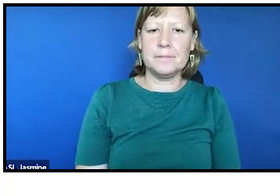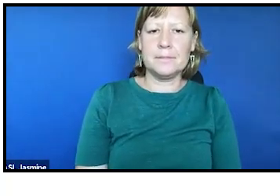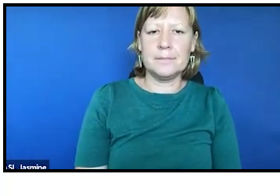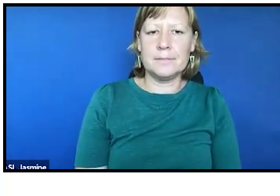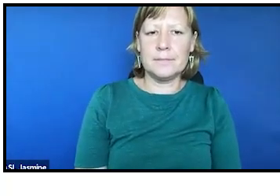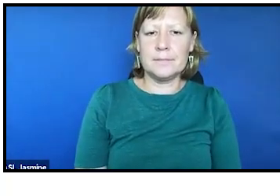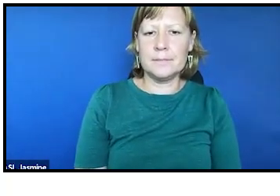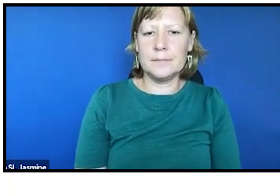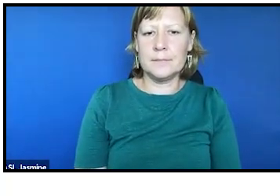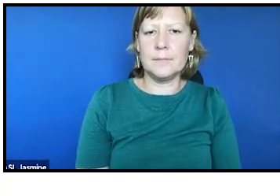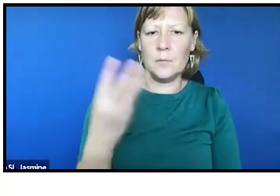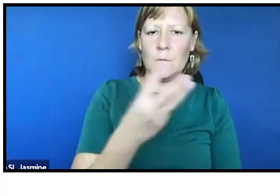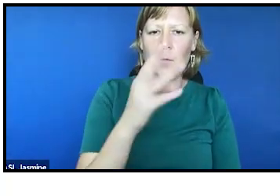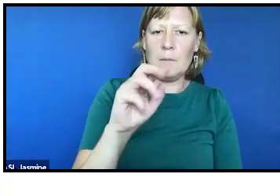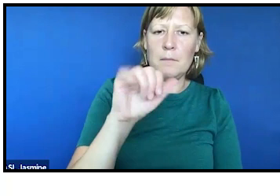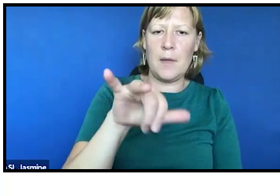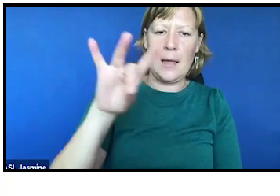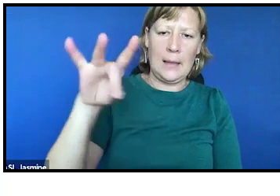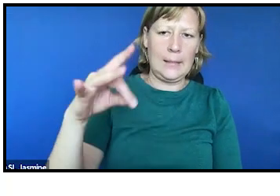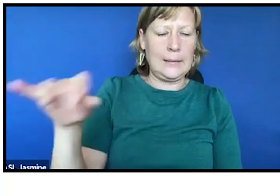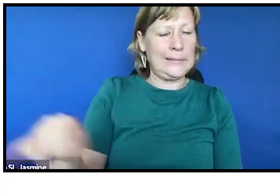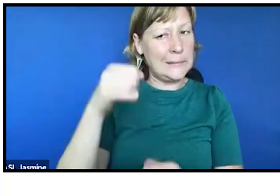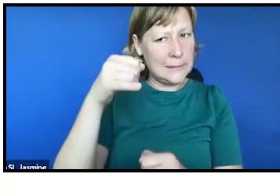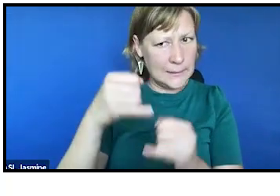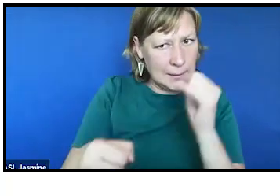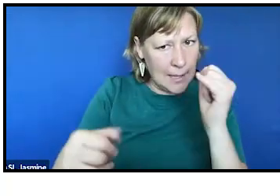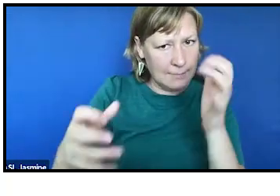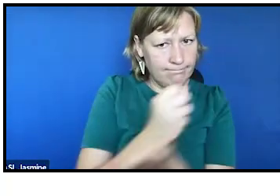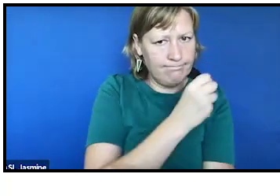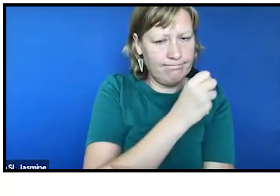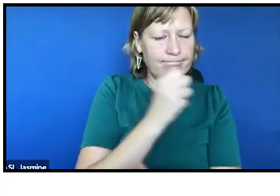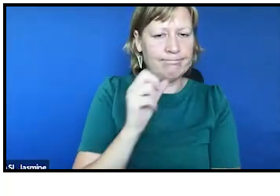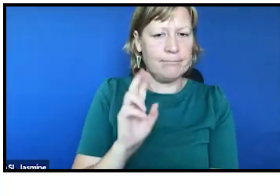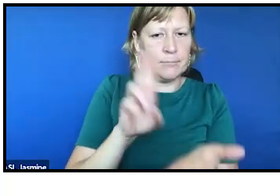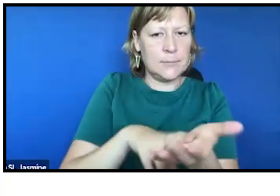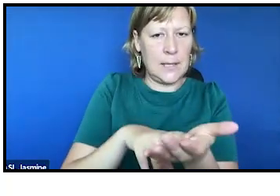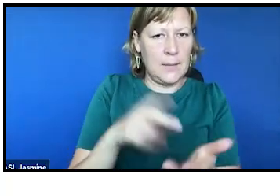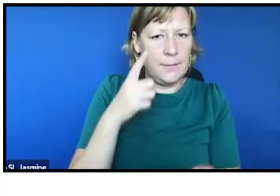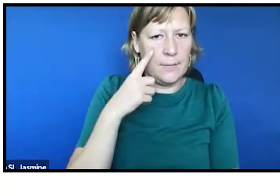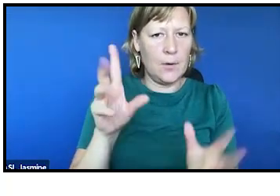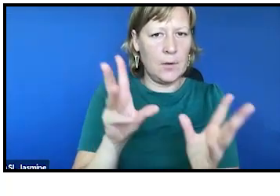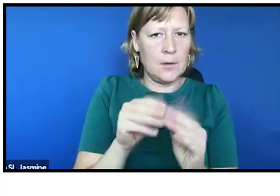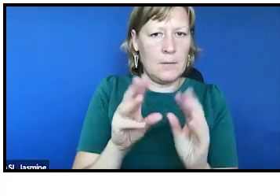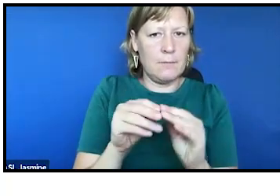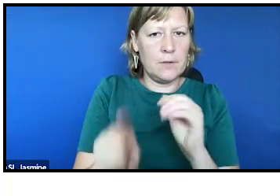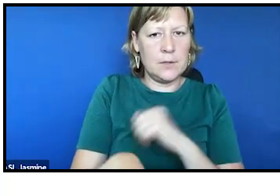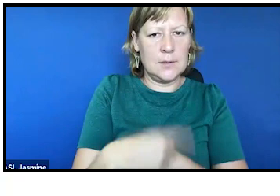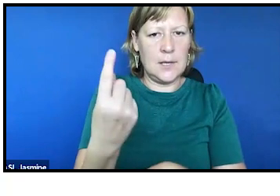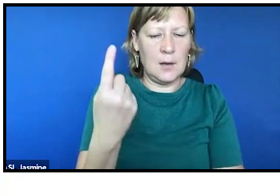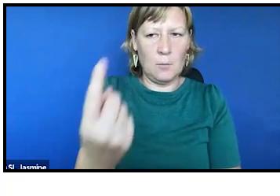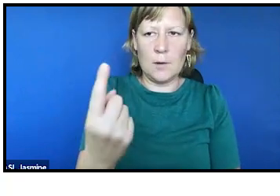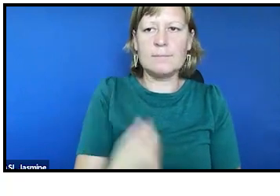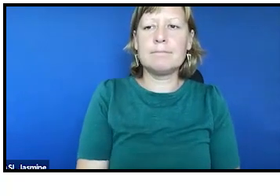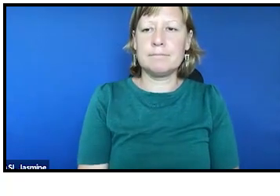But Wednesday, May 8th is the last day to register conference day one. So be sure to sign in.